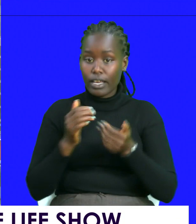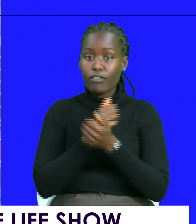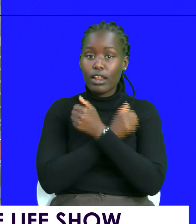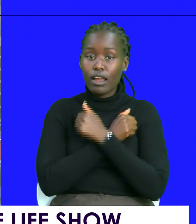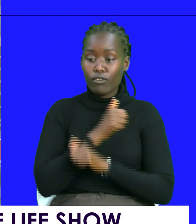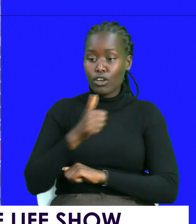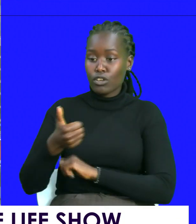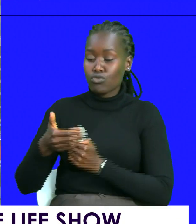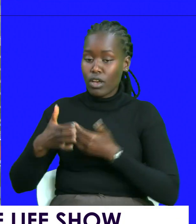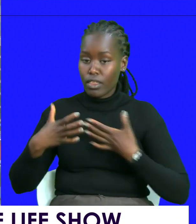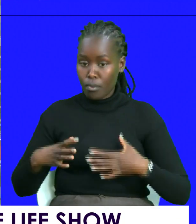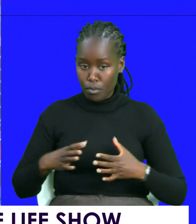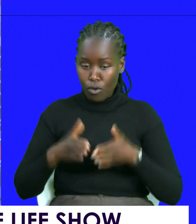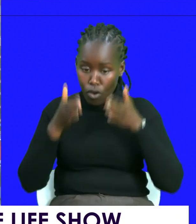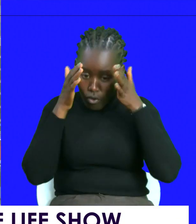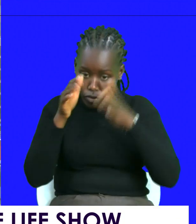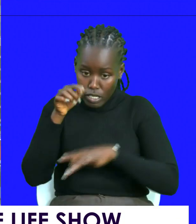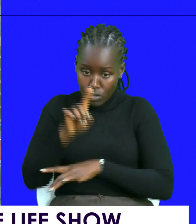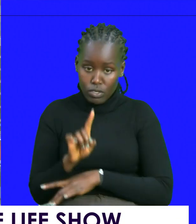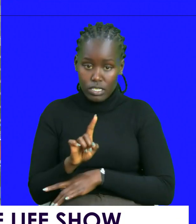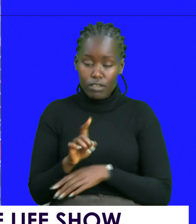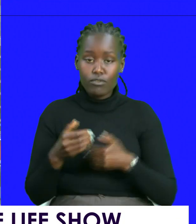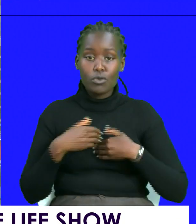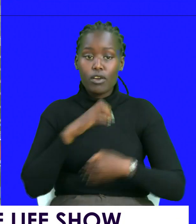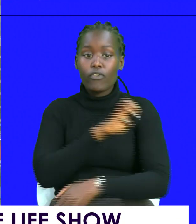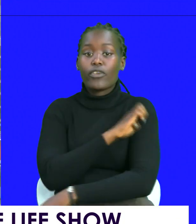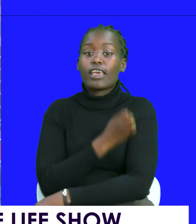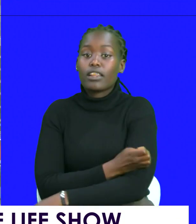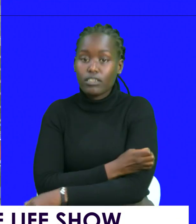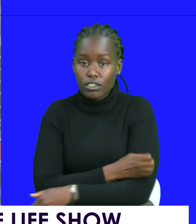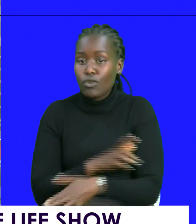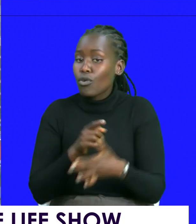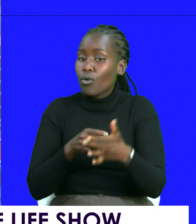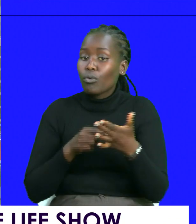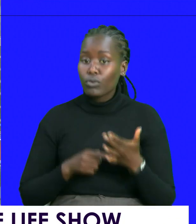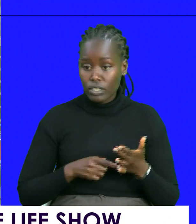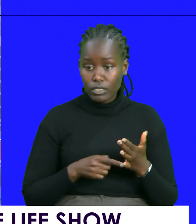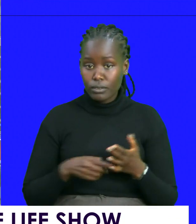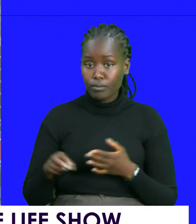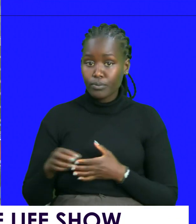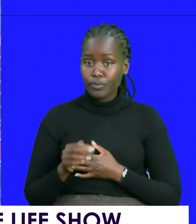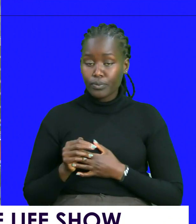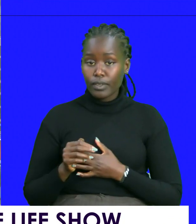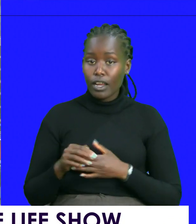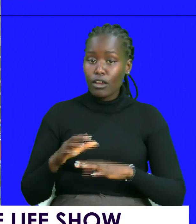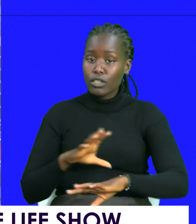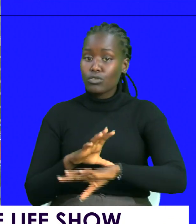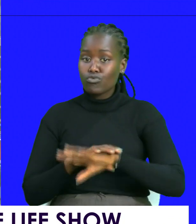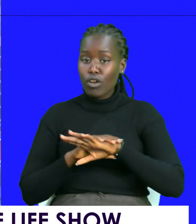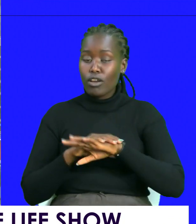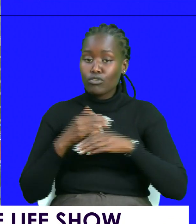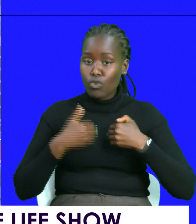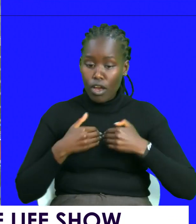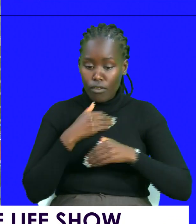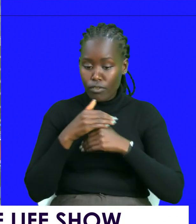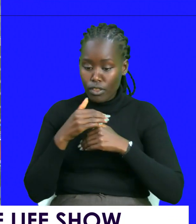operating. Concentrate on you so that you may have energy to release. What use is it of you to gain the whole world but to lose your